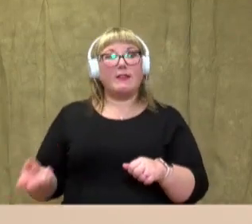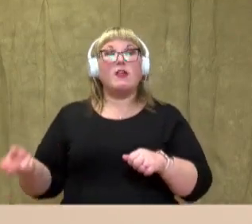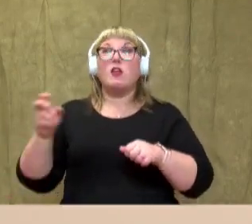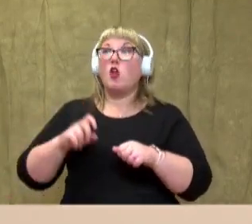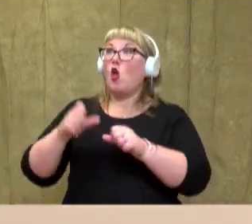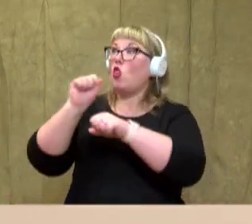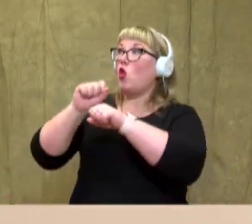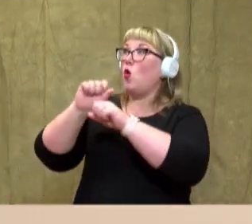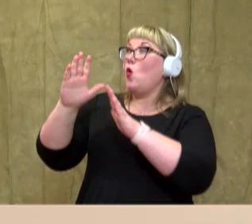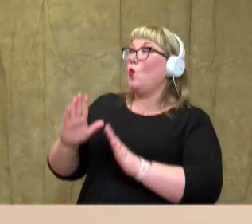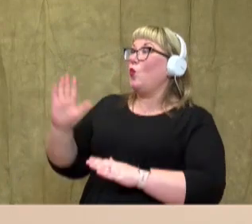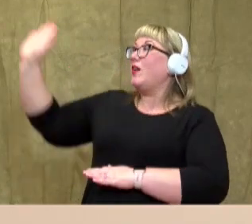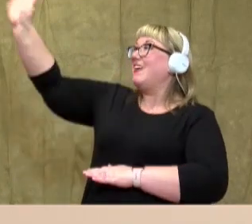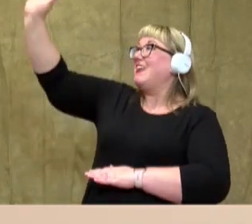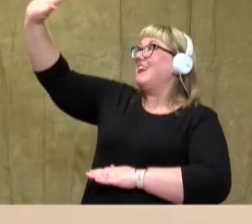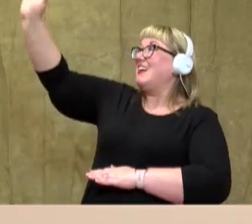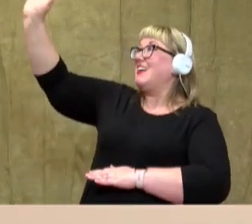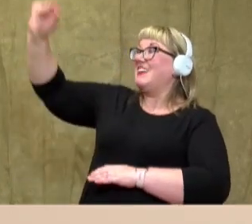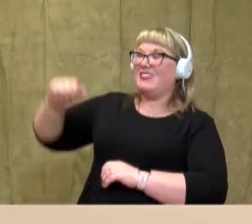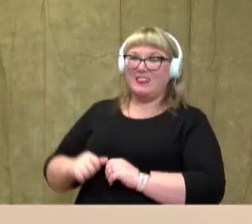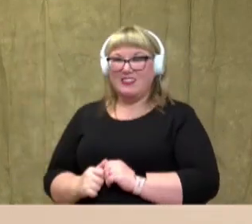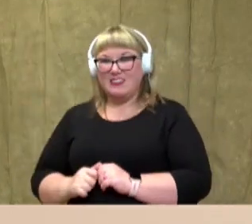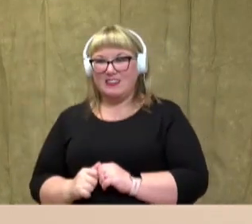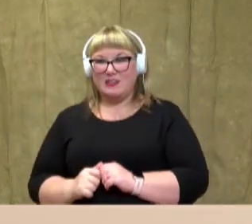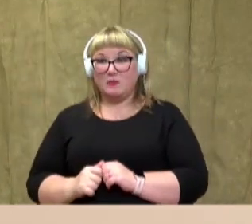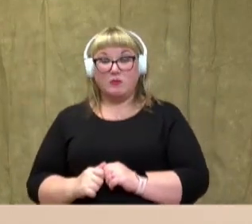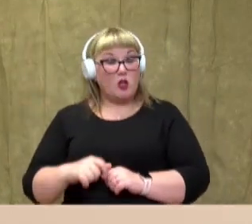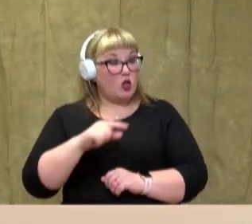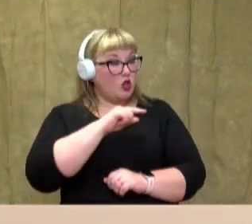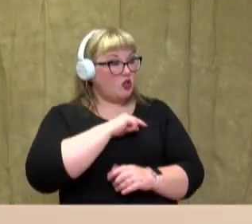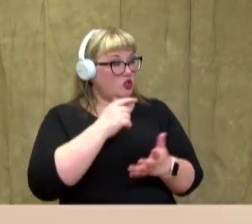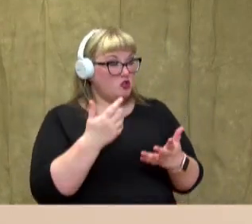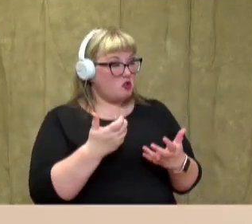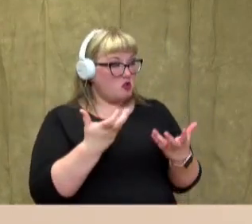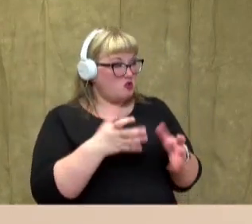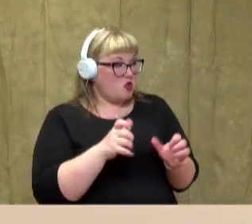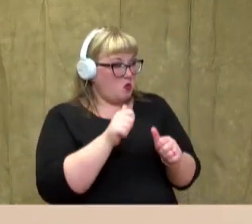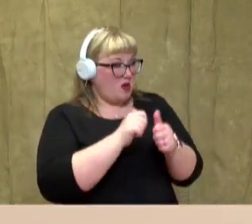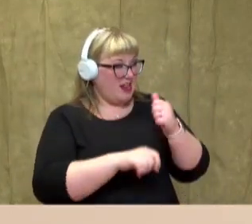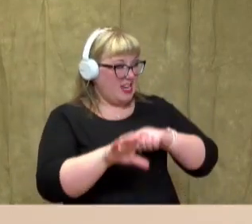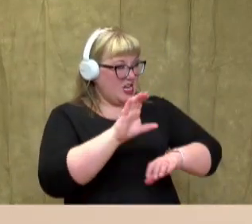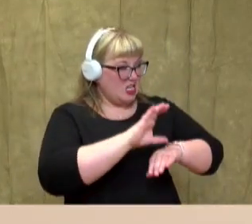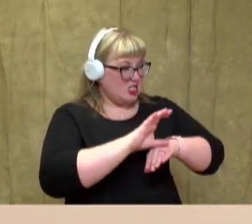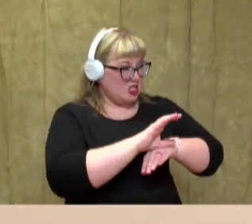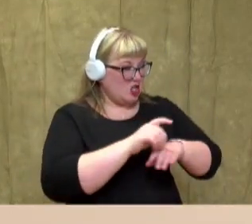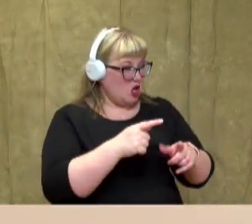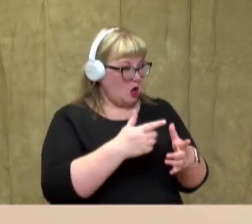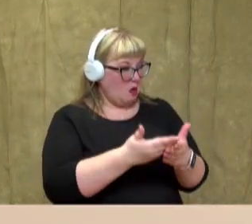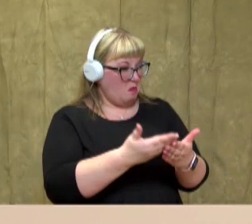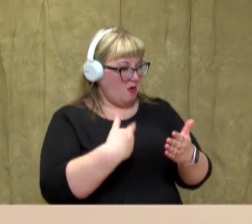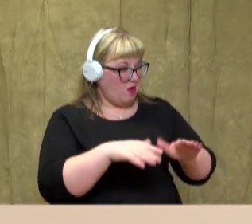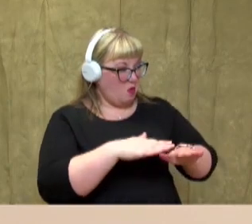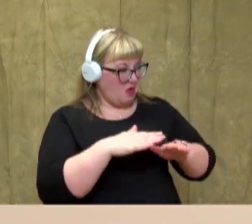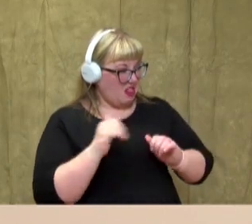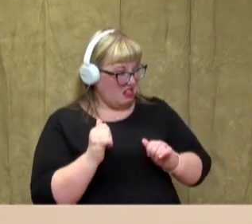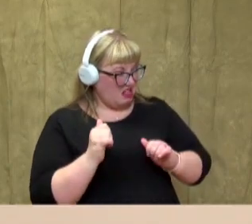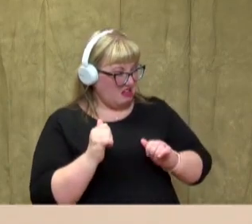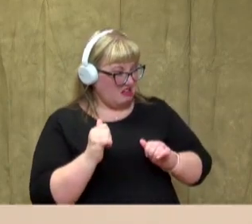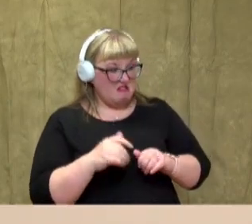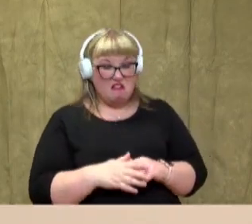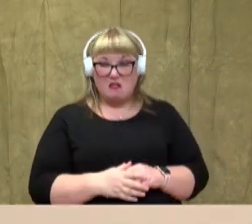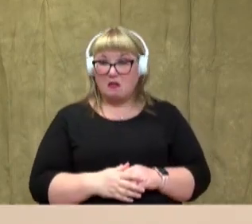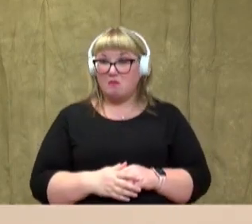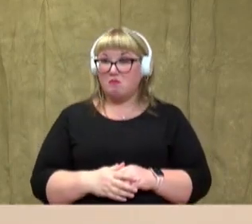friends got into their little blue car. "George, are you sure you don't want any chocolates before we leave?" asked the man with the yellow